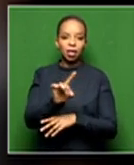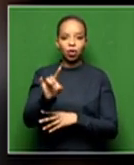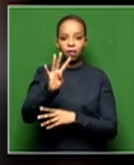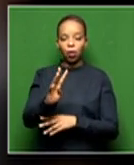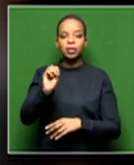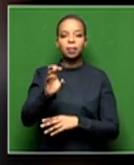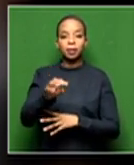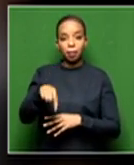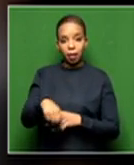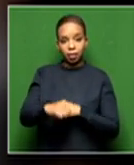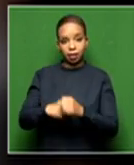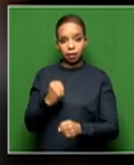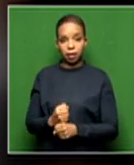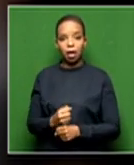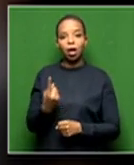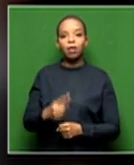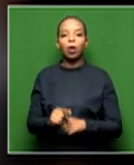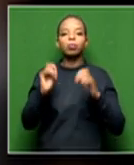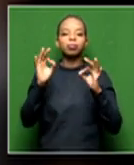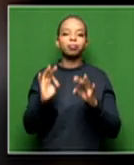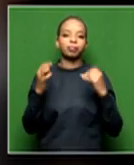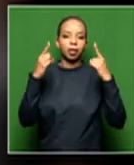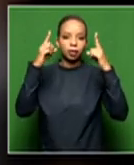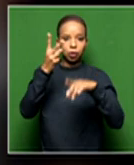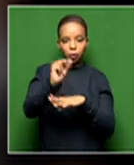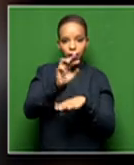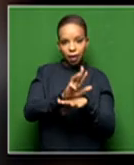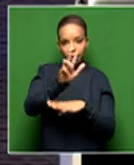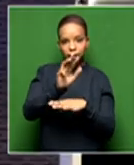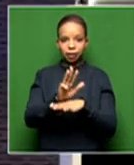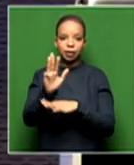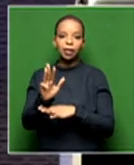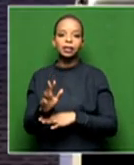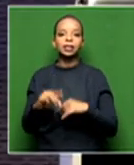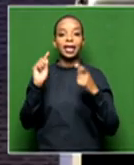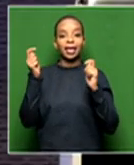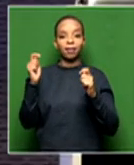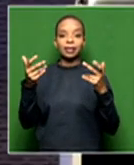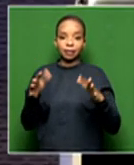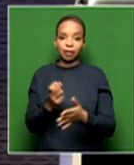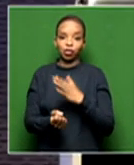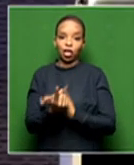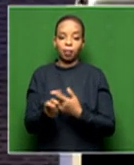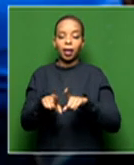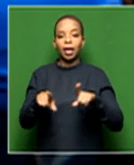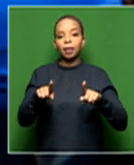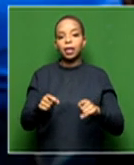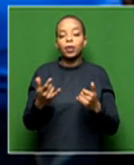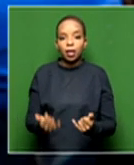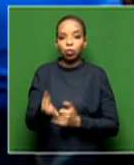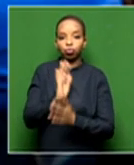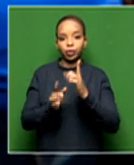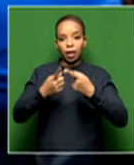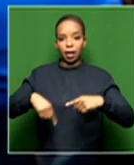phenomenal success of the 2018 and 2019 events that were held in Cape Town. But to tell us more, we are joined via Skype by